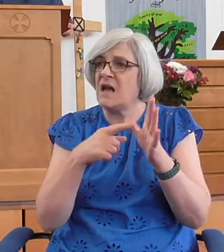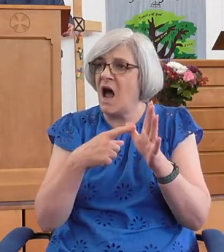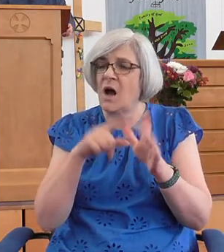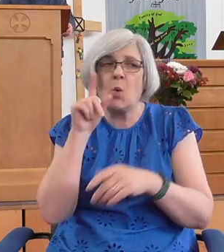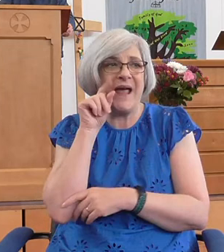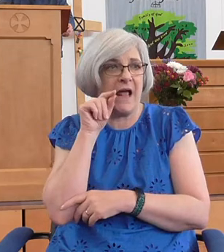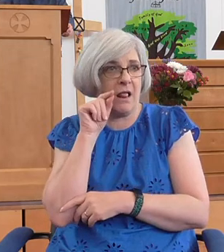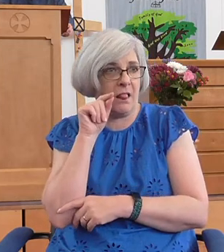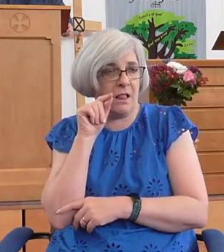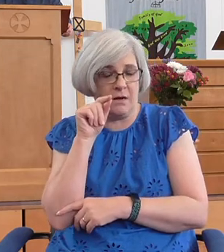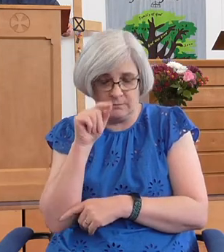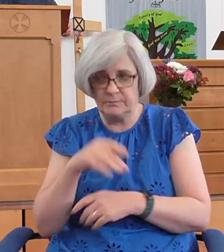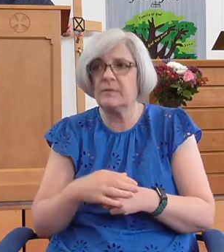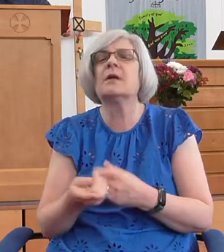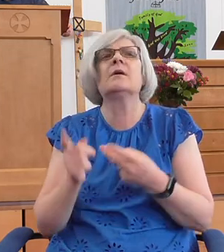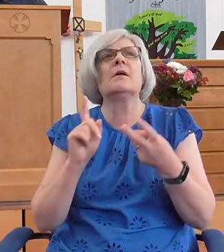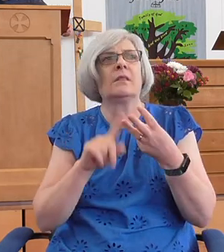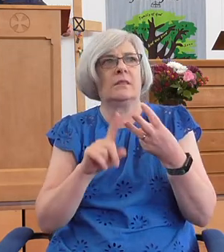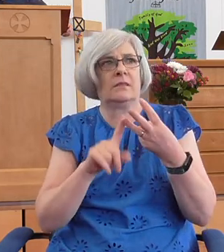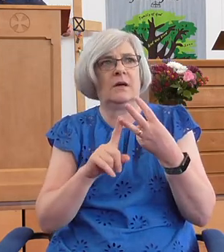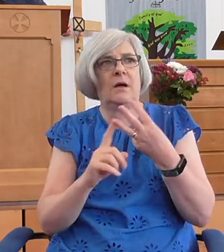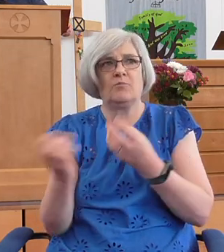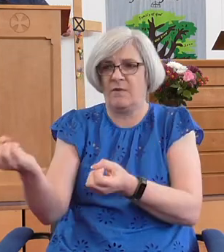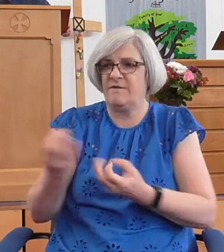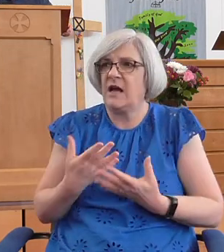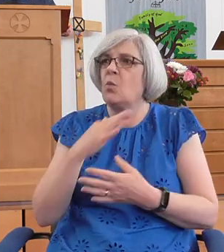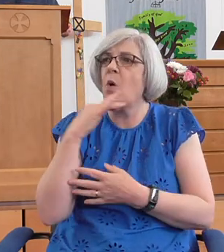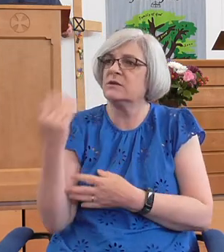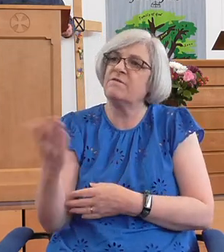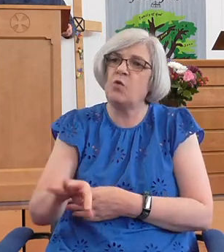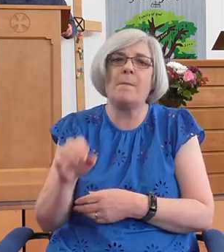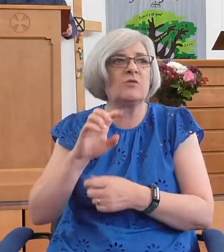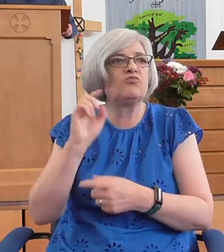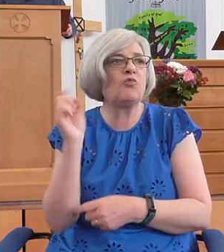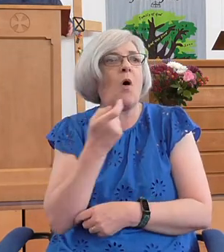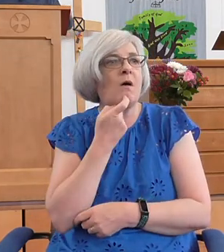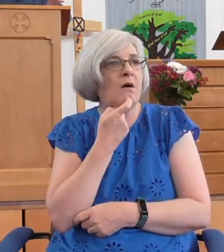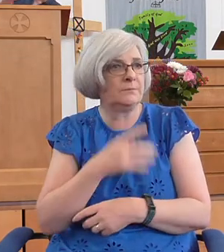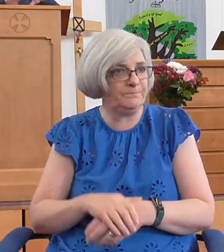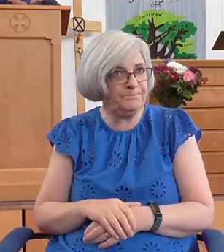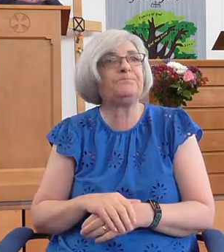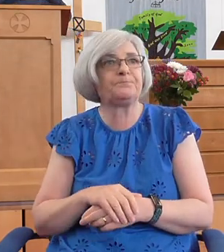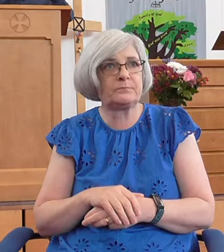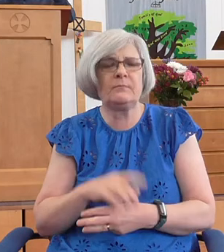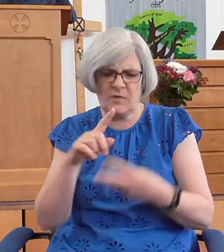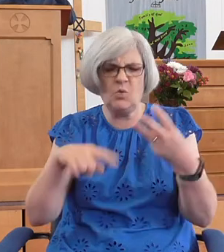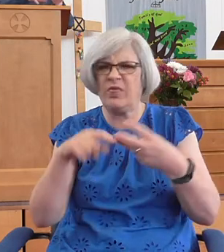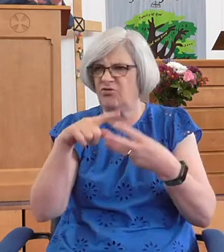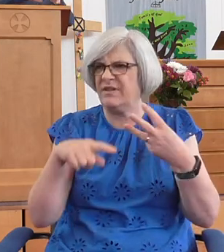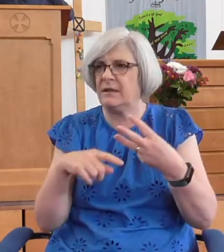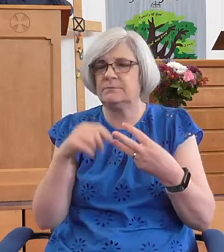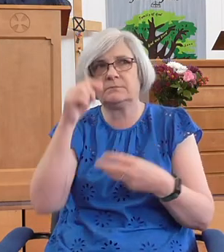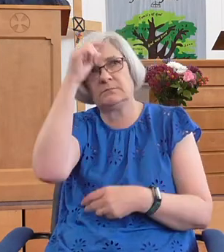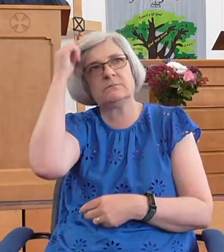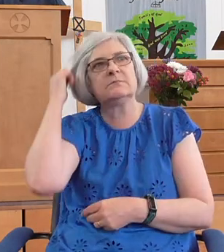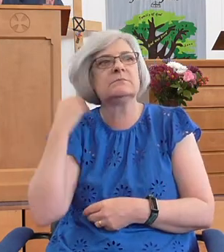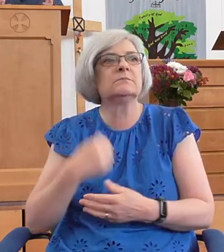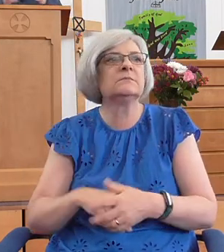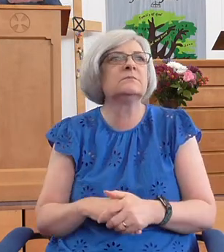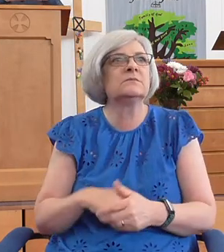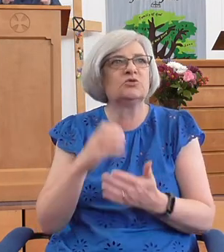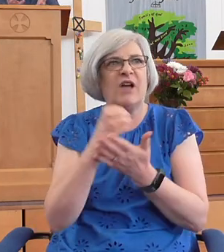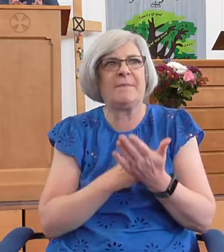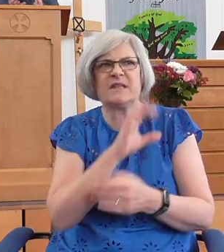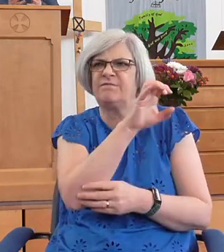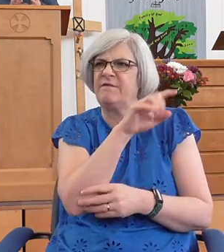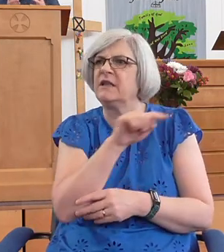quails, and the providing of water from the rock, all part of chapters 15 to 17.